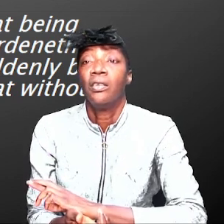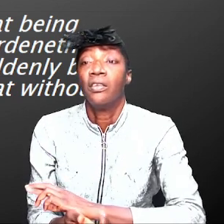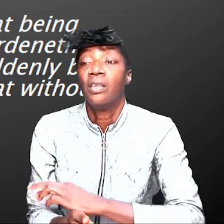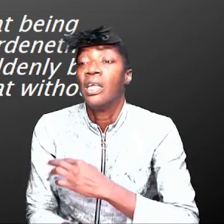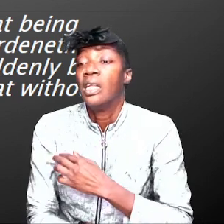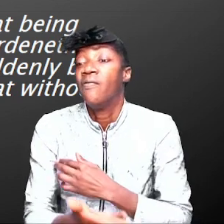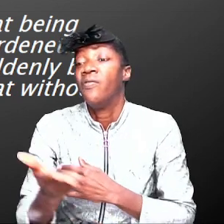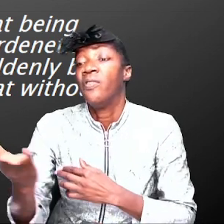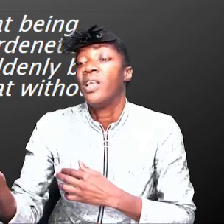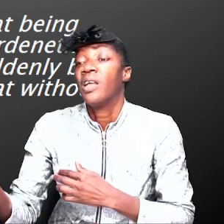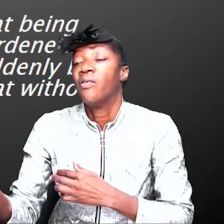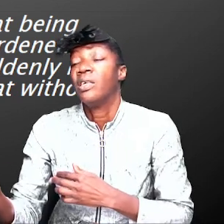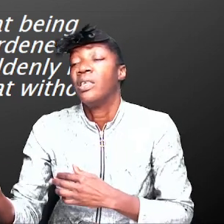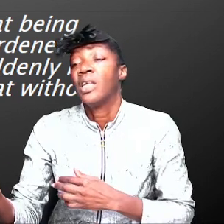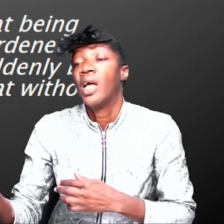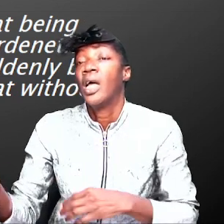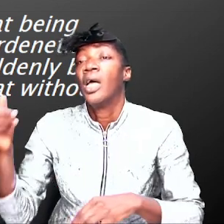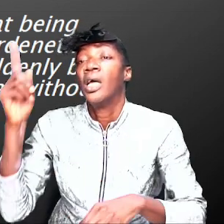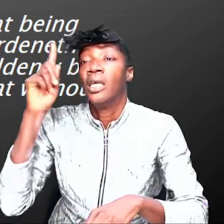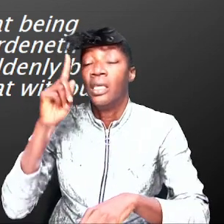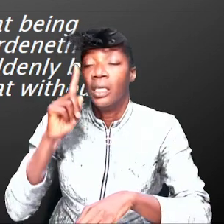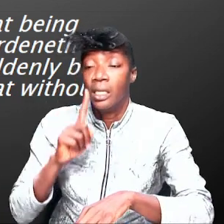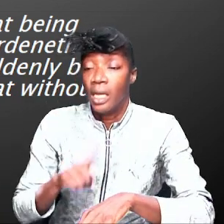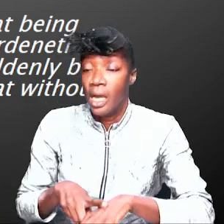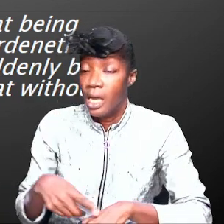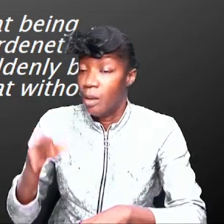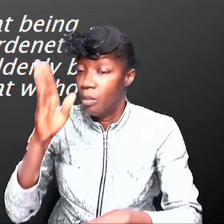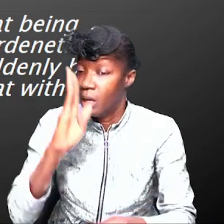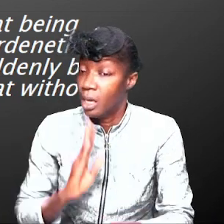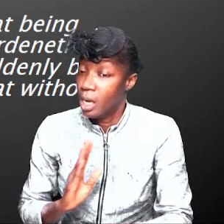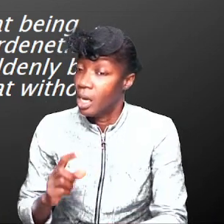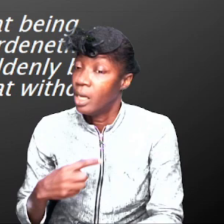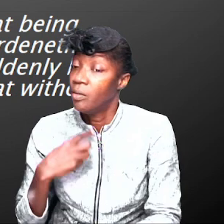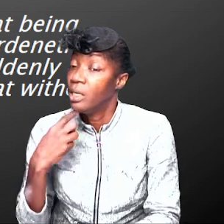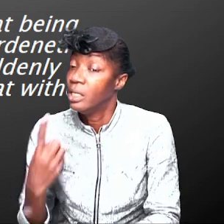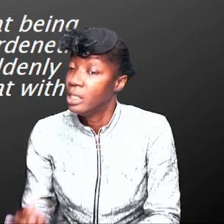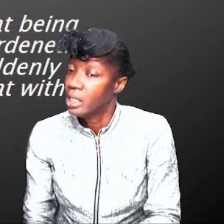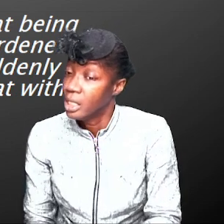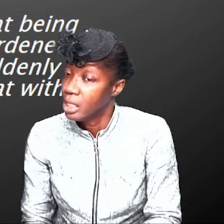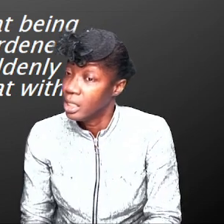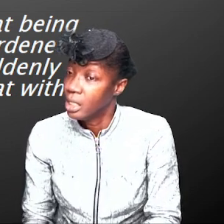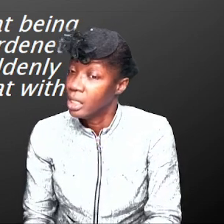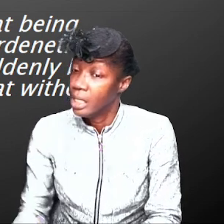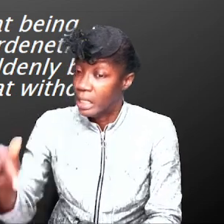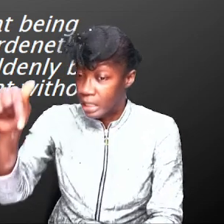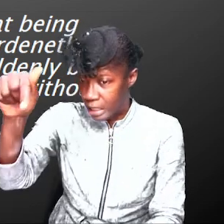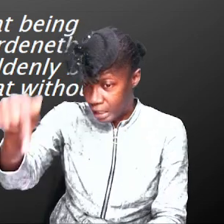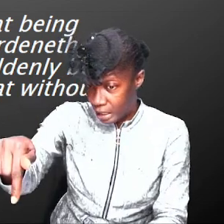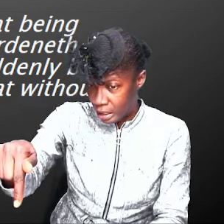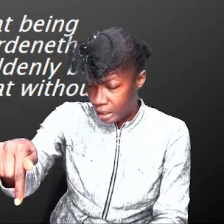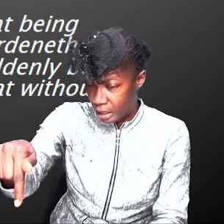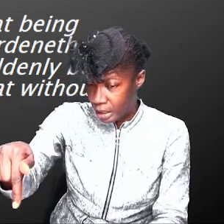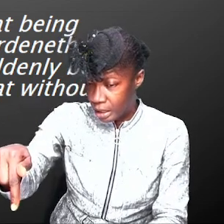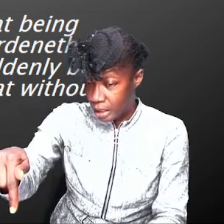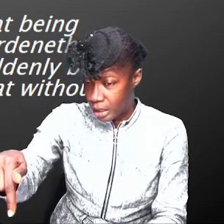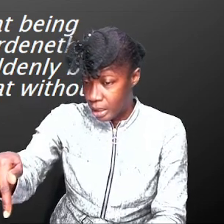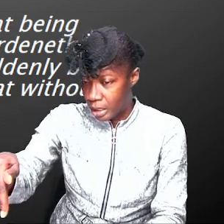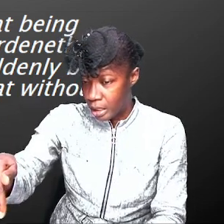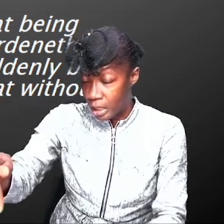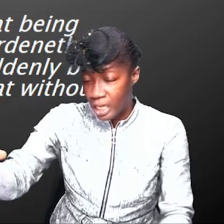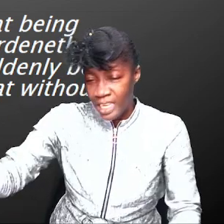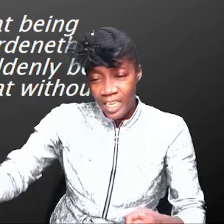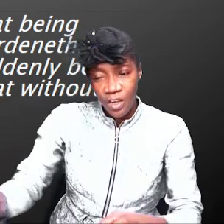But there is a point that God will say, this is